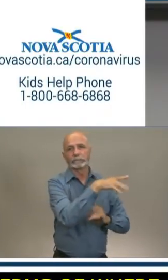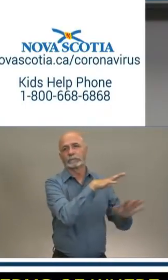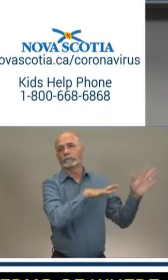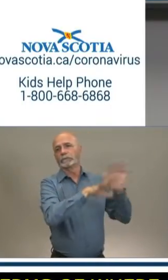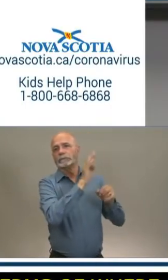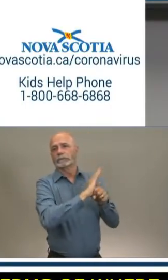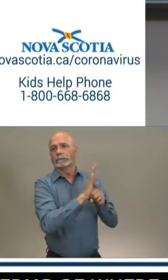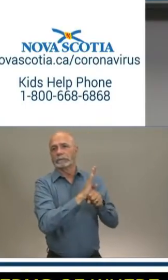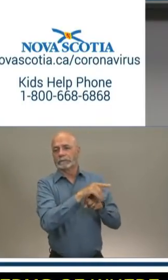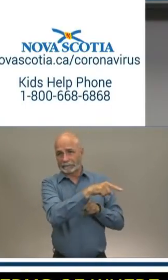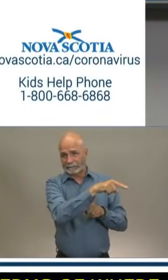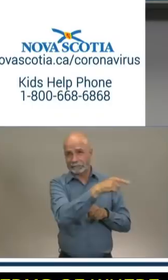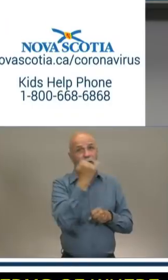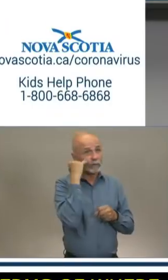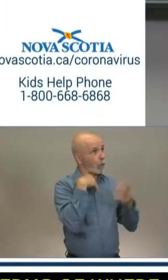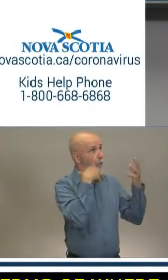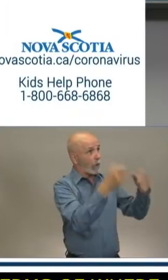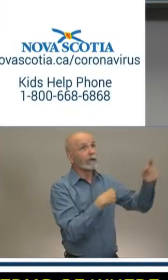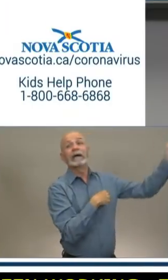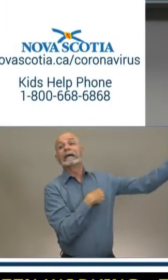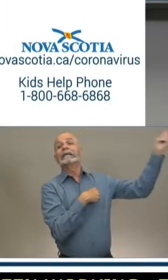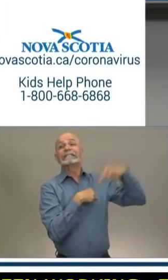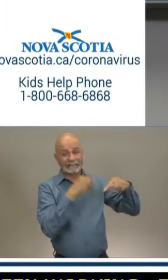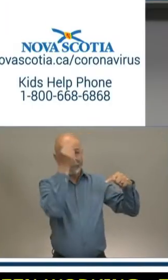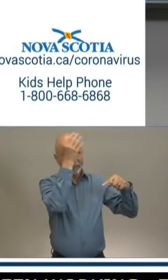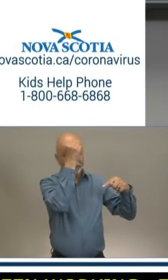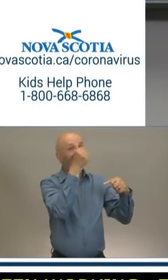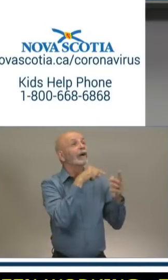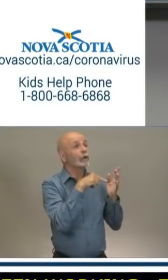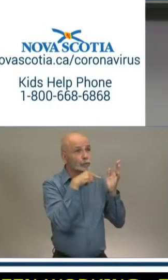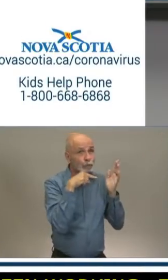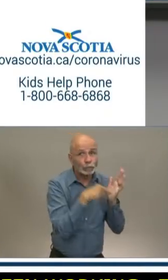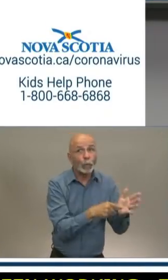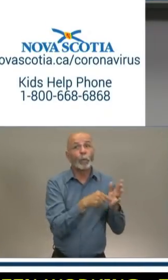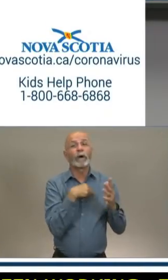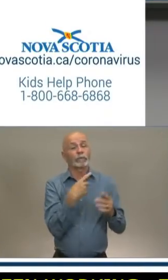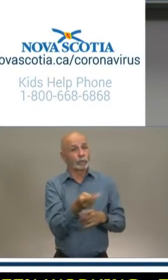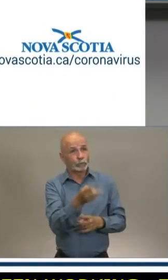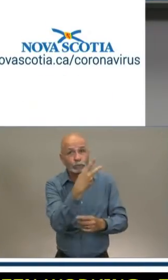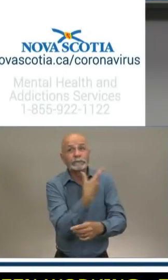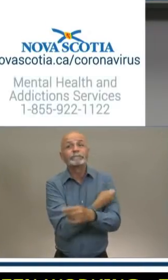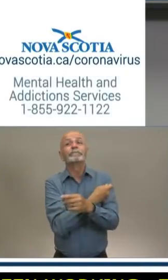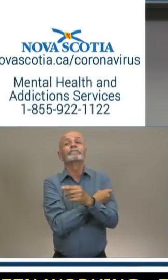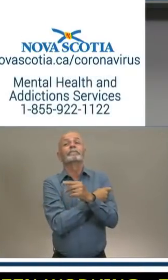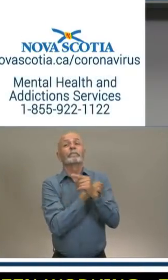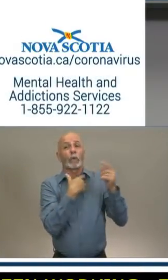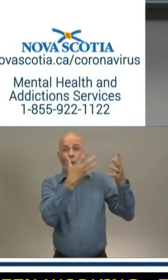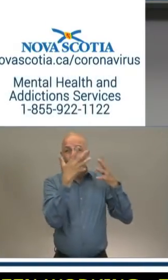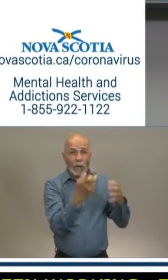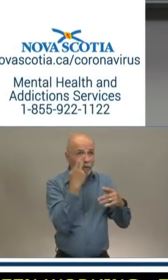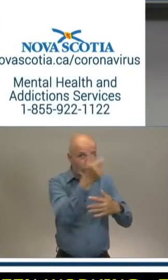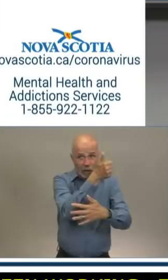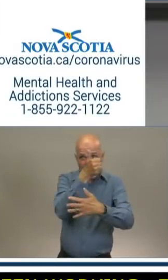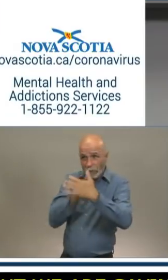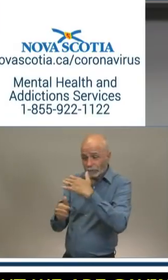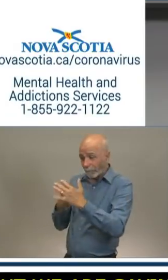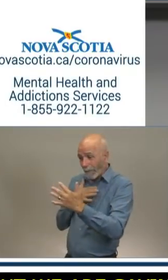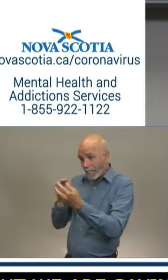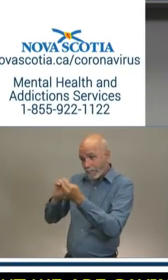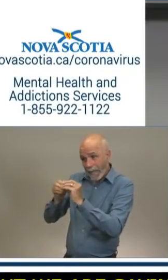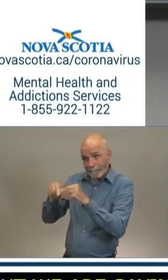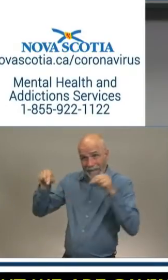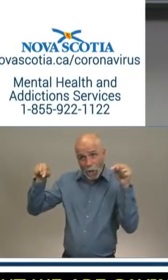if you want to have your information and to become ultimately become part of our